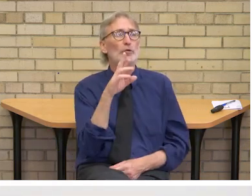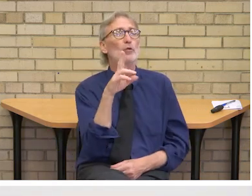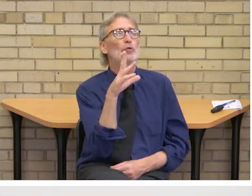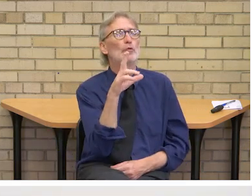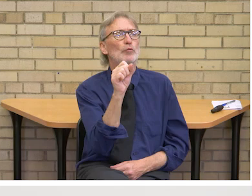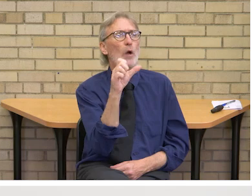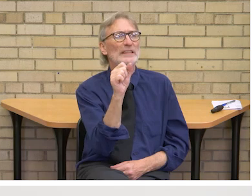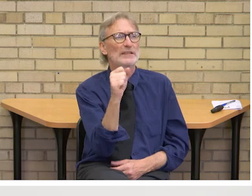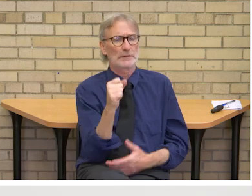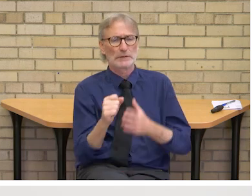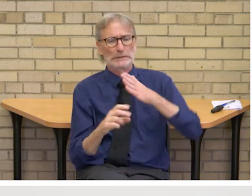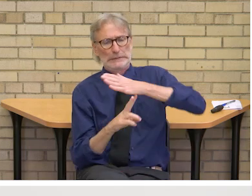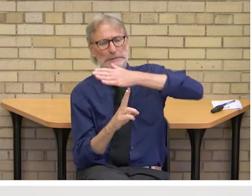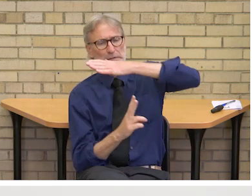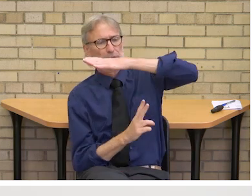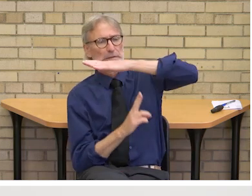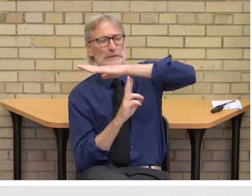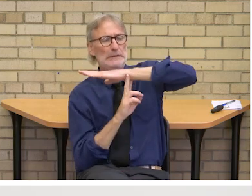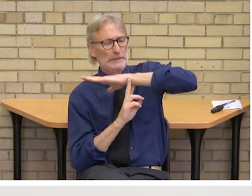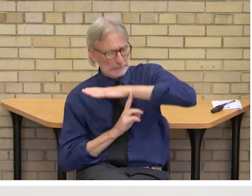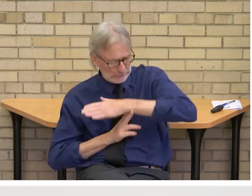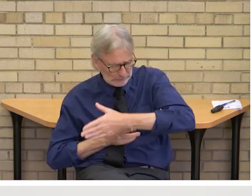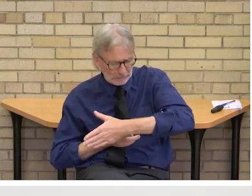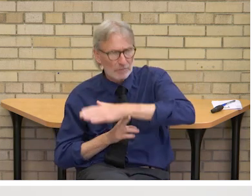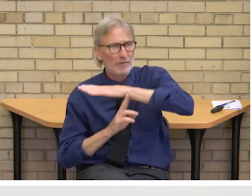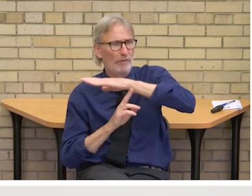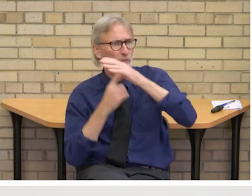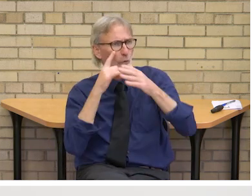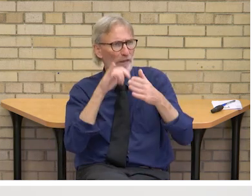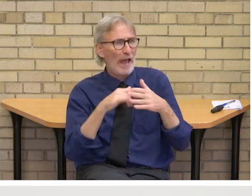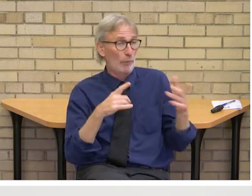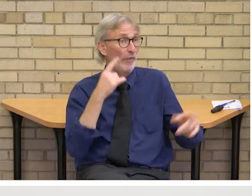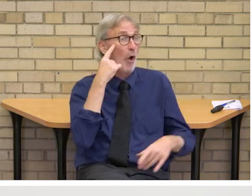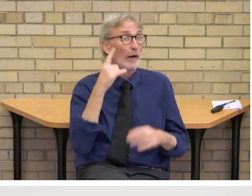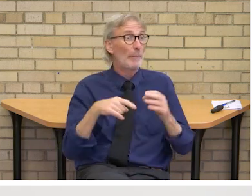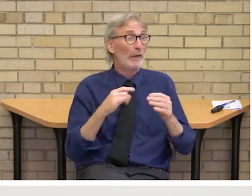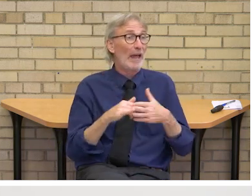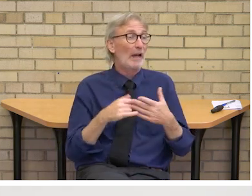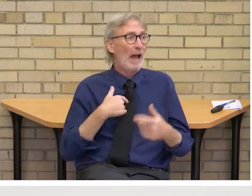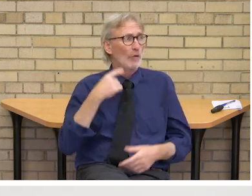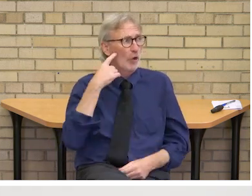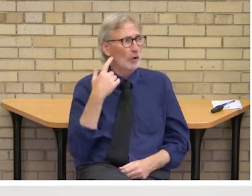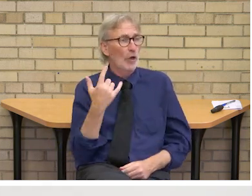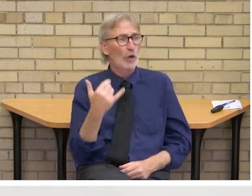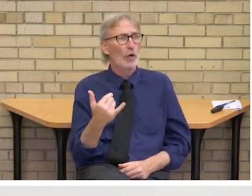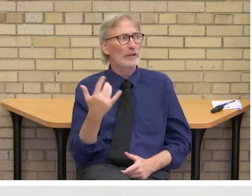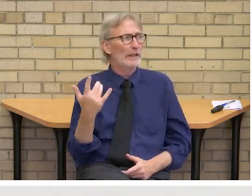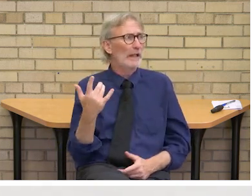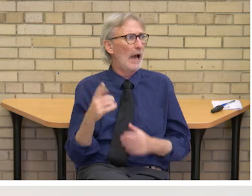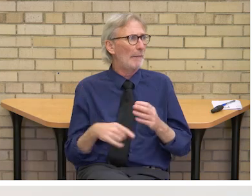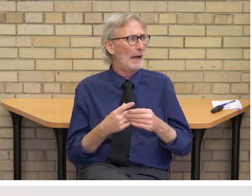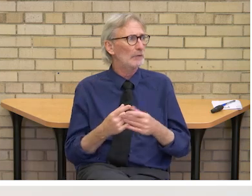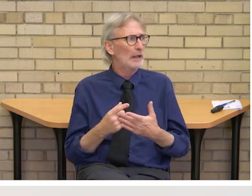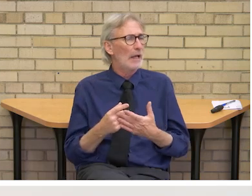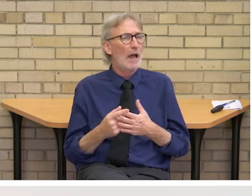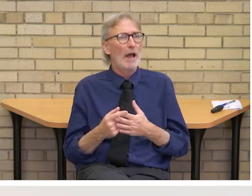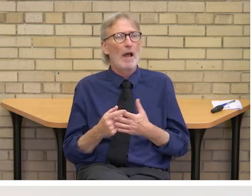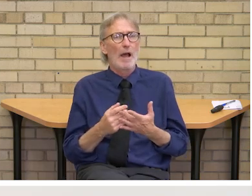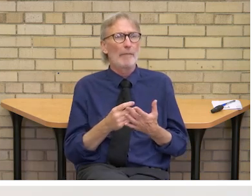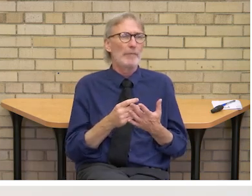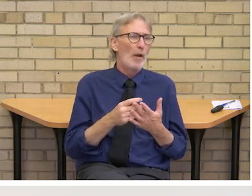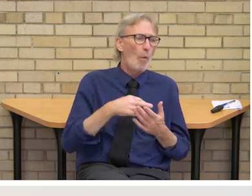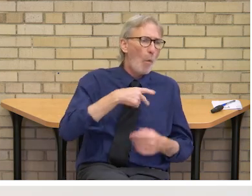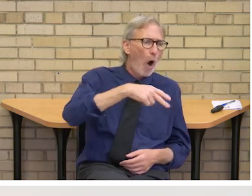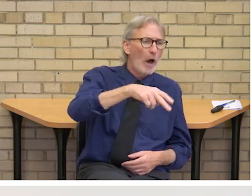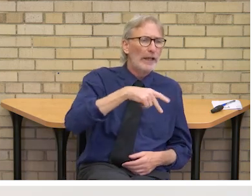So we did think about that, and we've heard currently with mixing bikes and pedestrians,